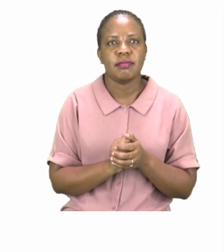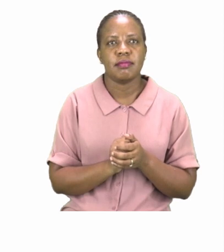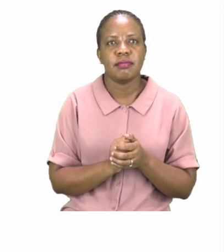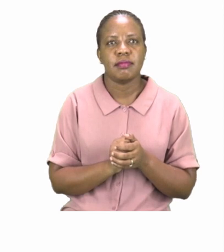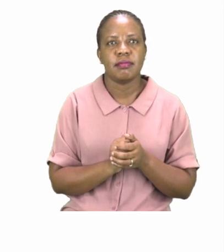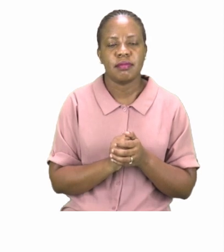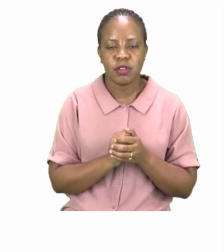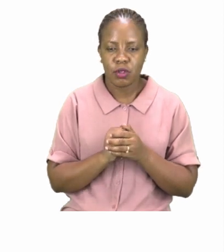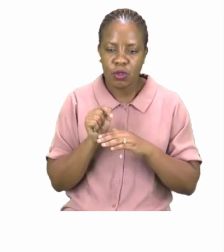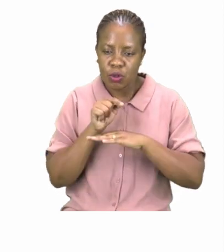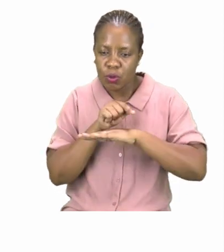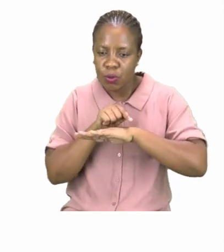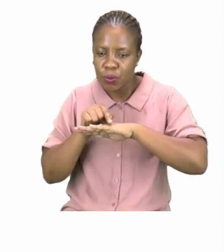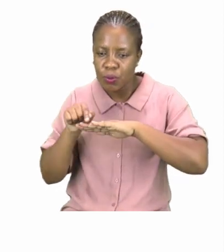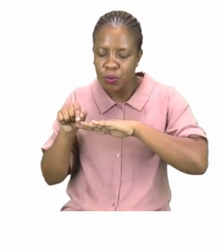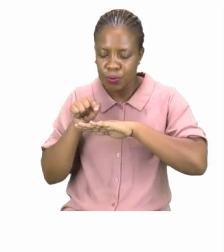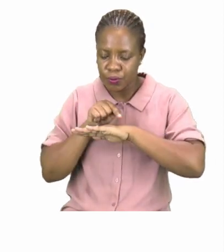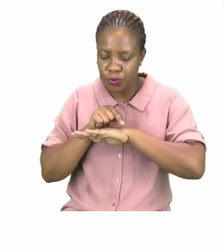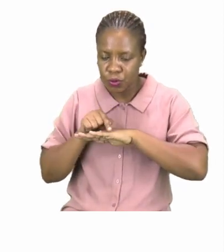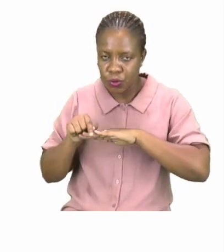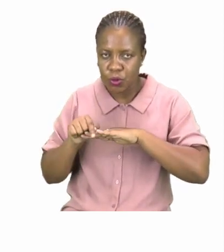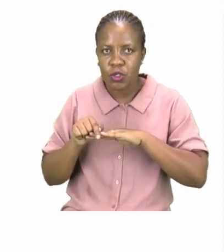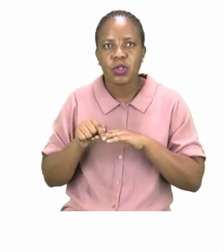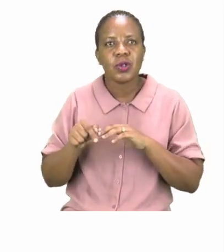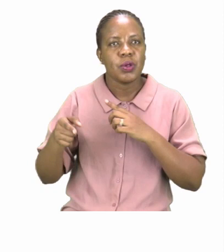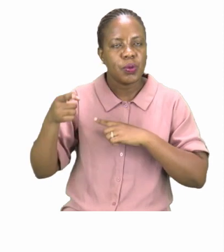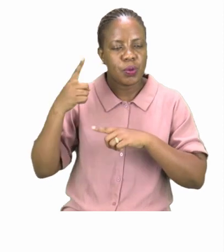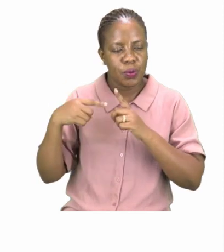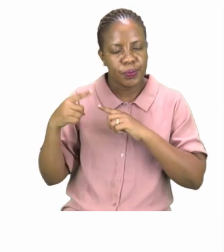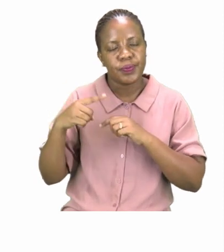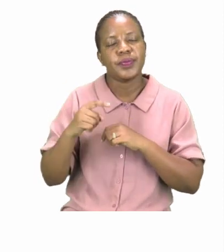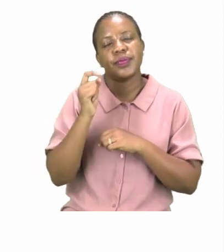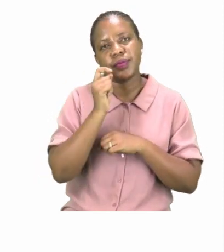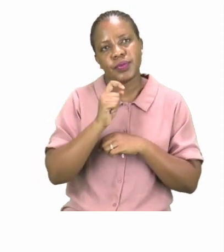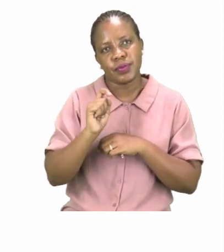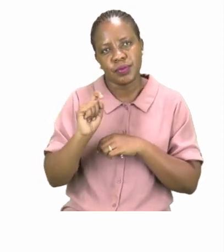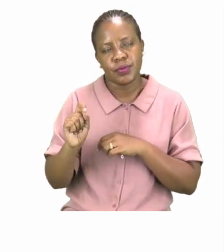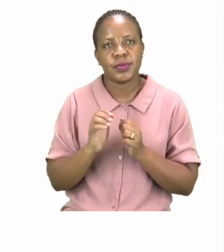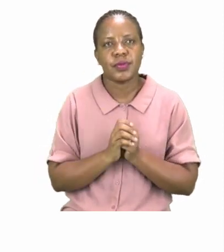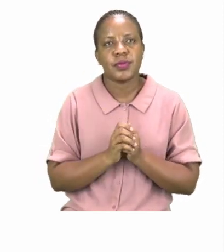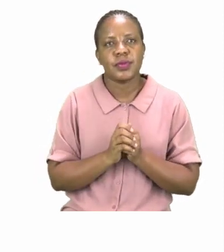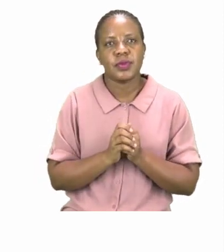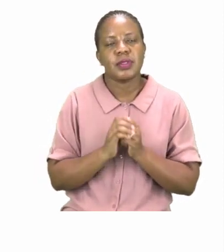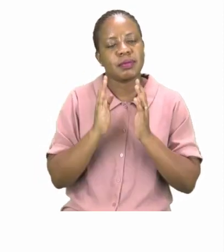dotted lines. Take your time and make sure they are the correct signs.